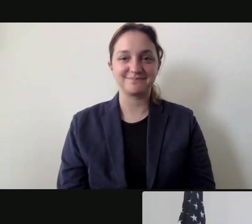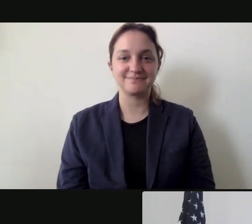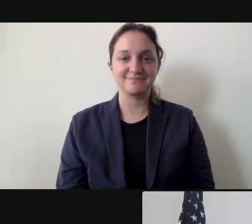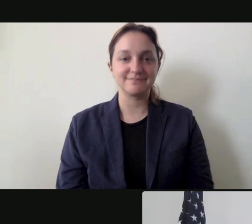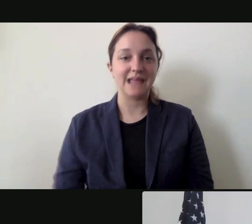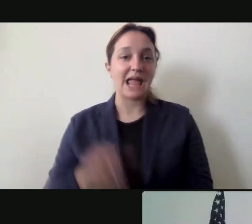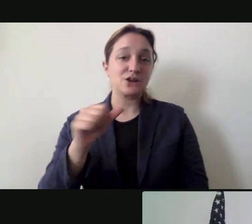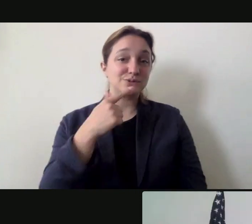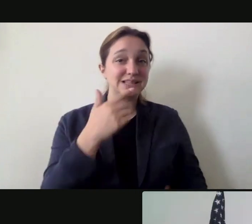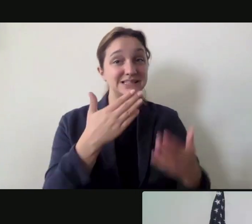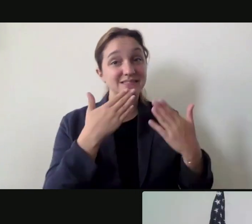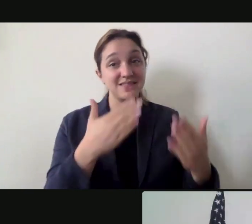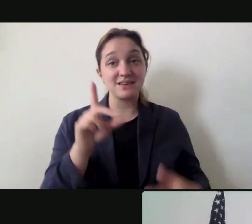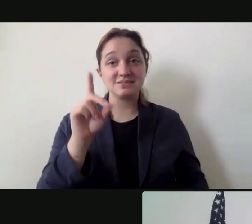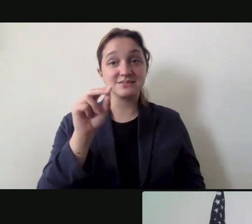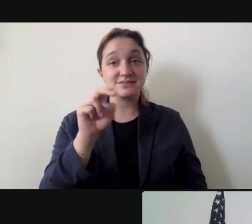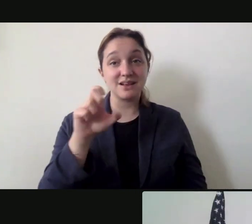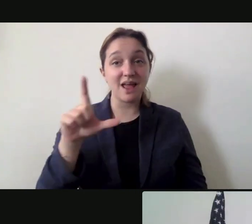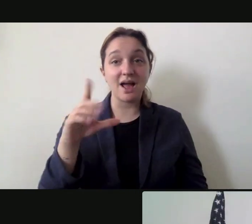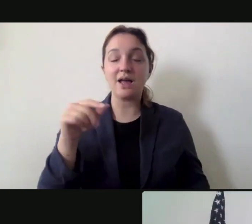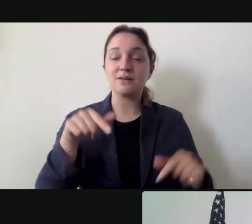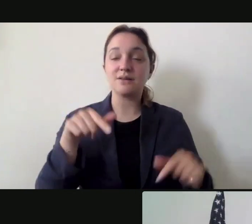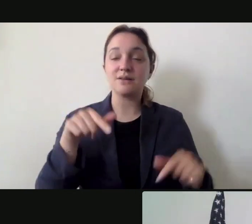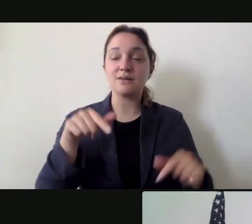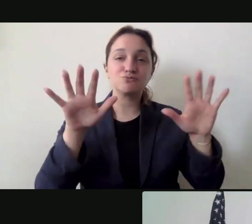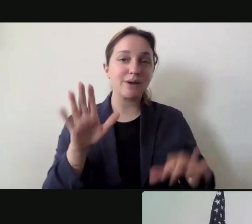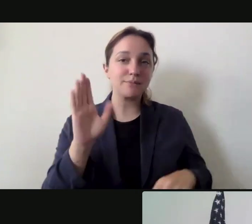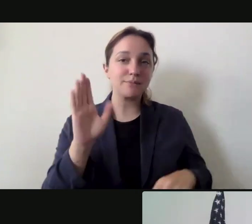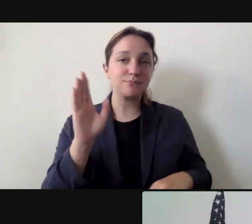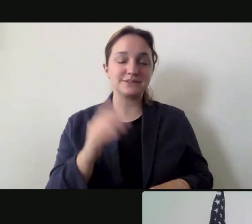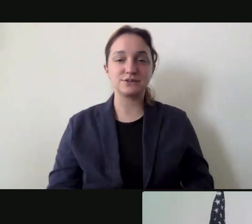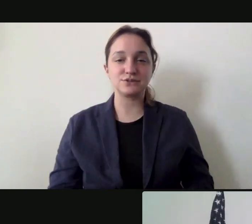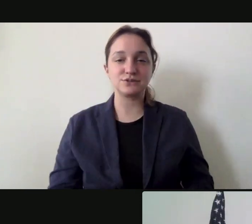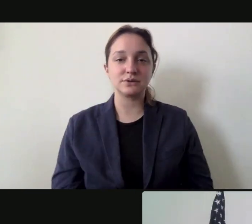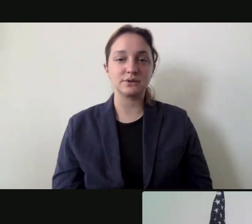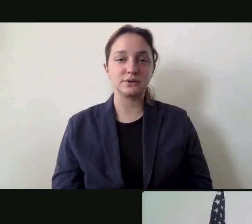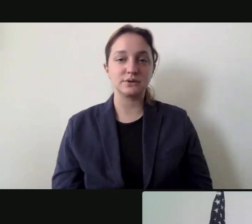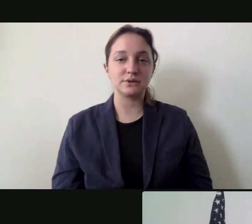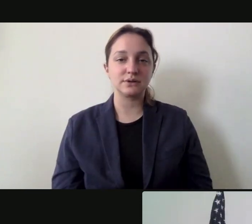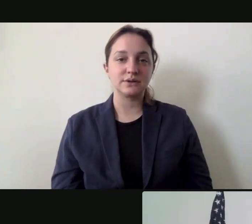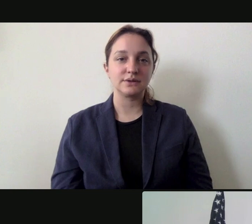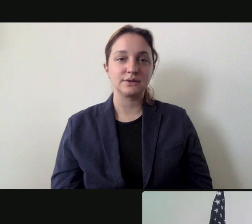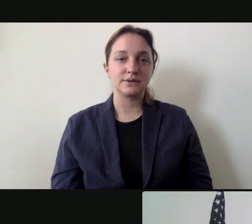Donnel. Great presentation, and I think really timely in